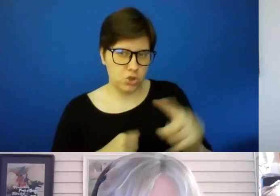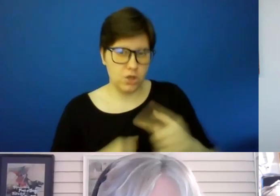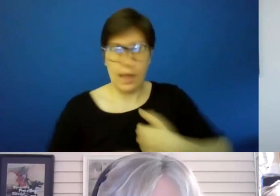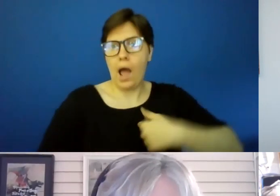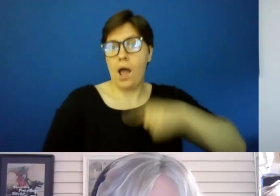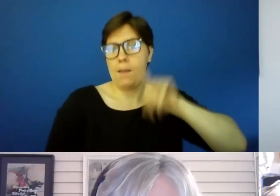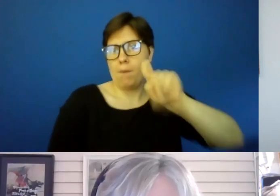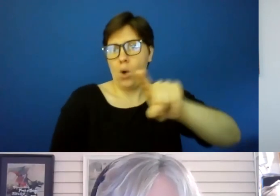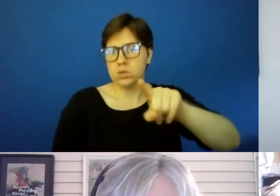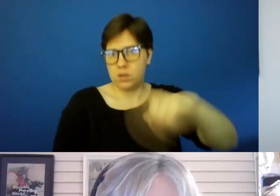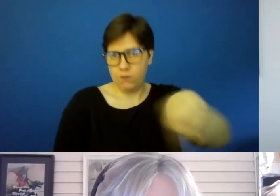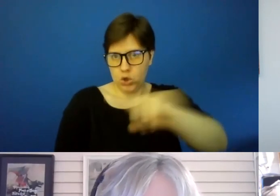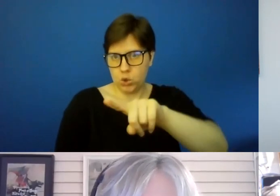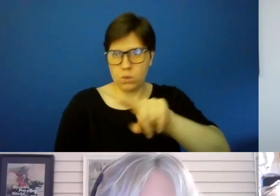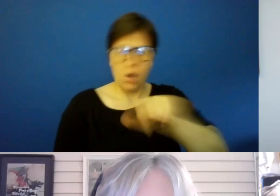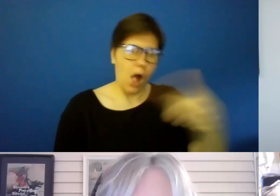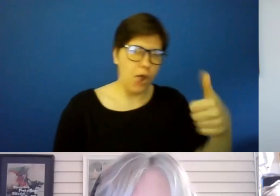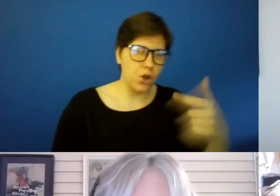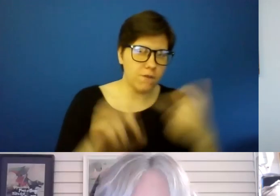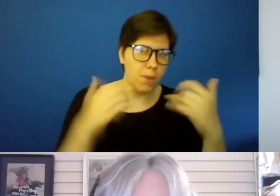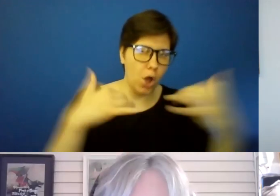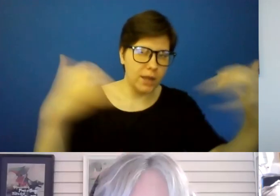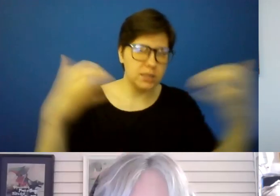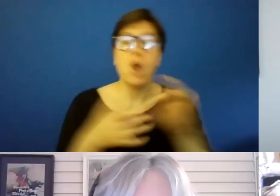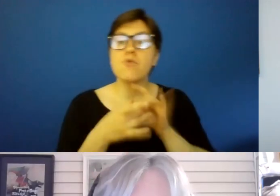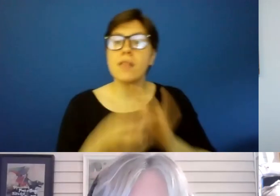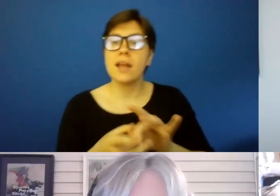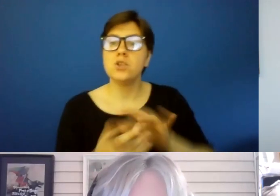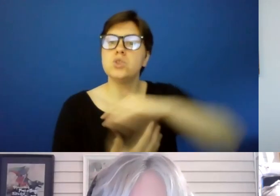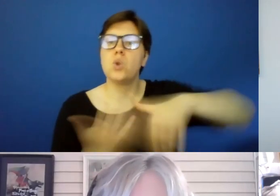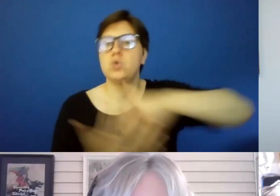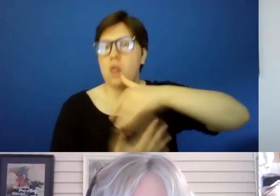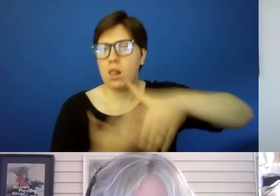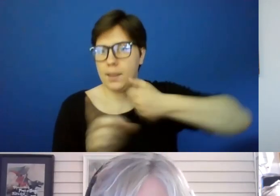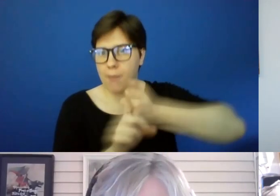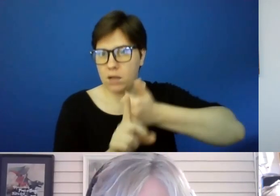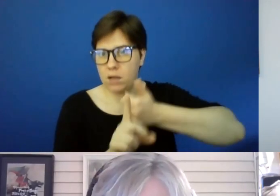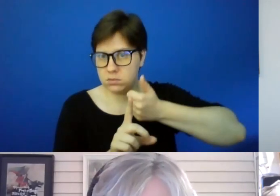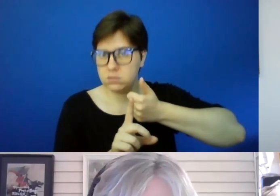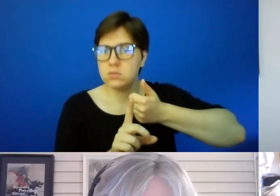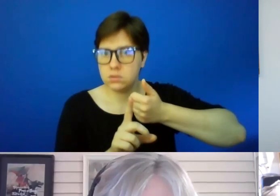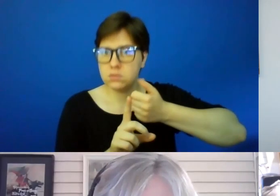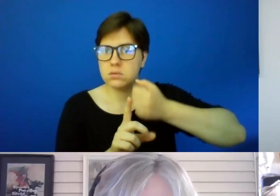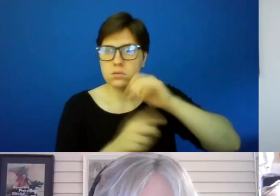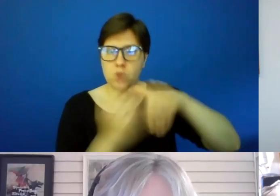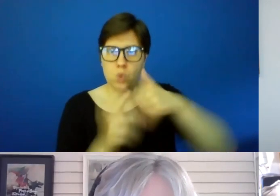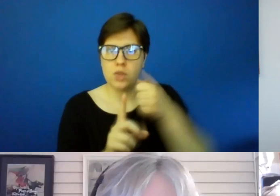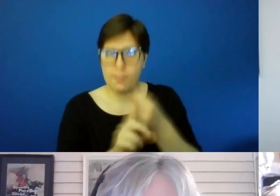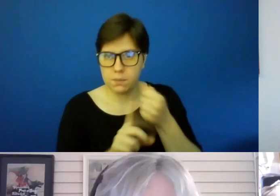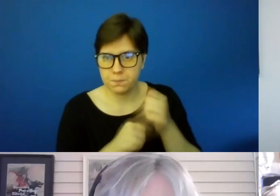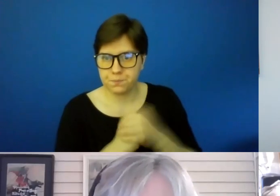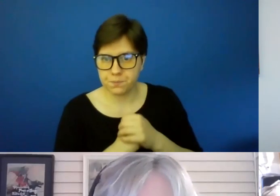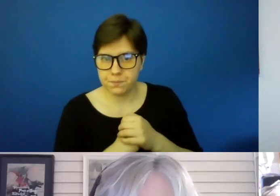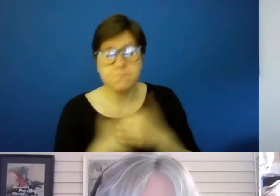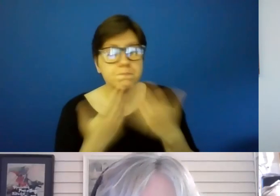you, which has to do with the social impact of the legalization of medical aid in dying. Is an